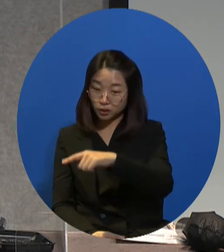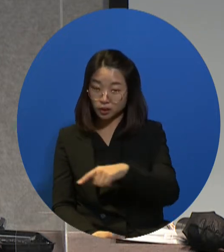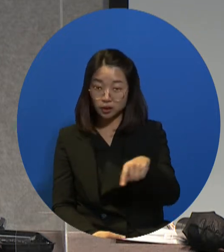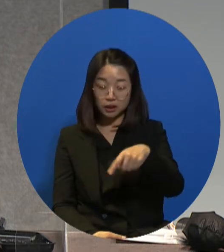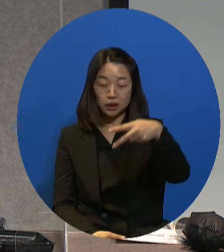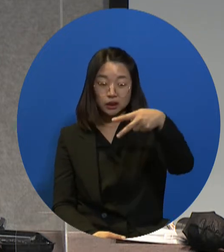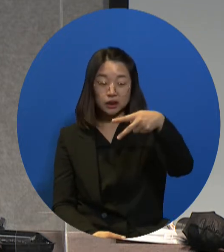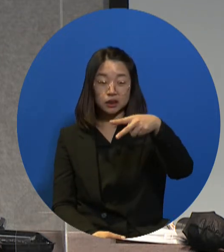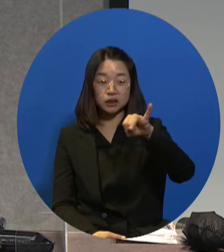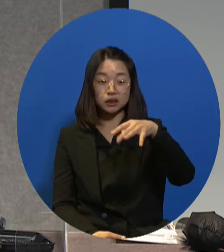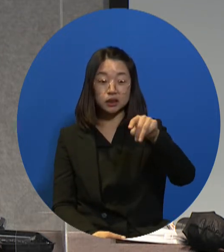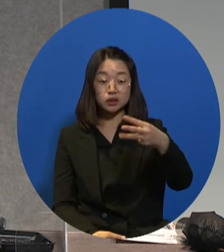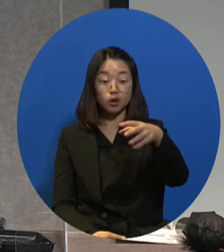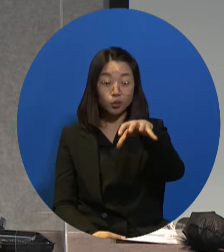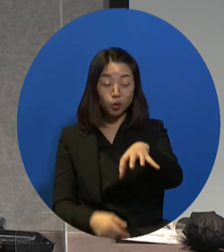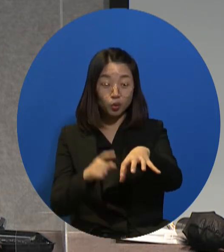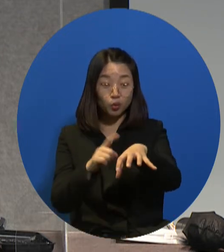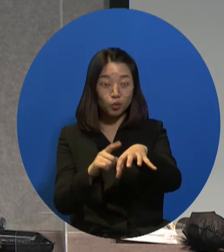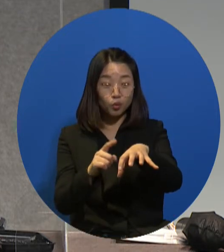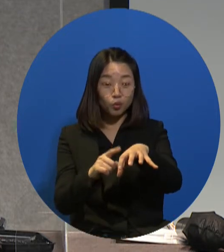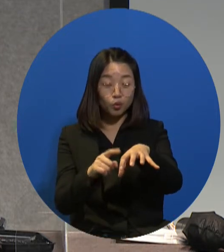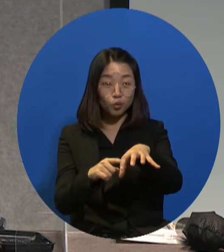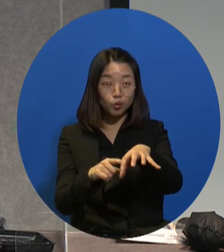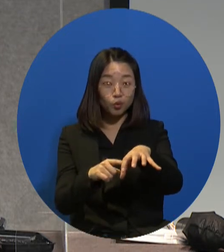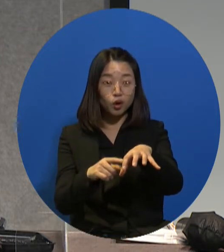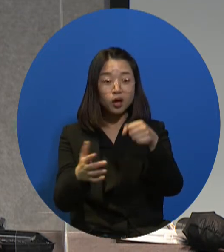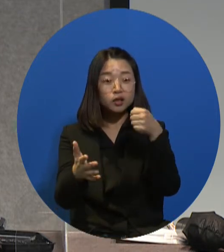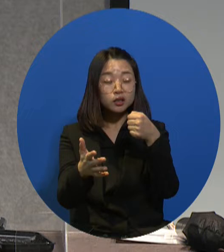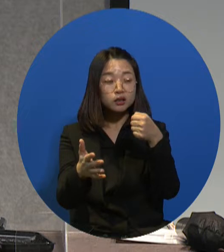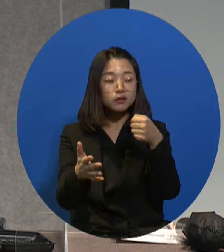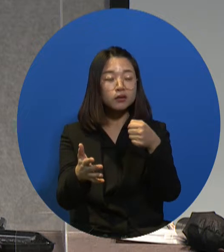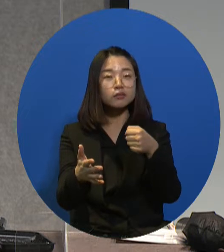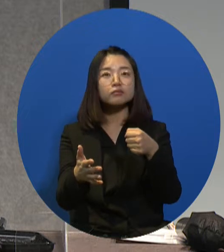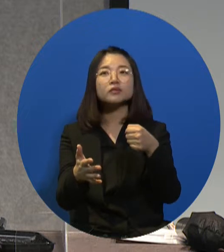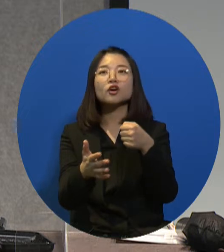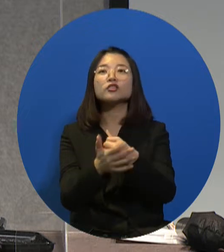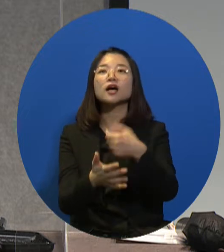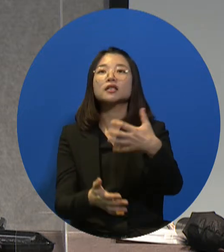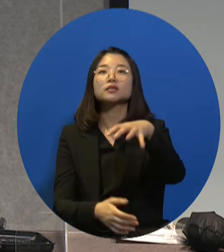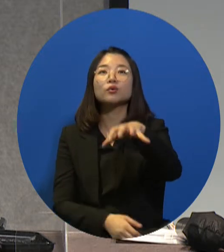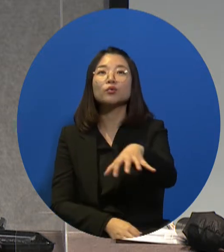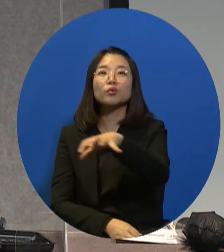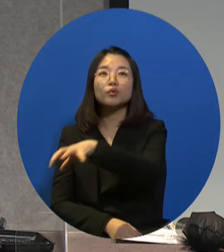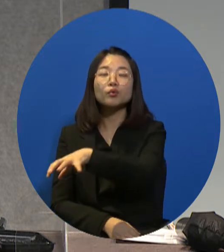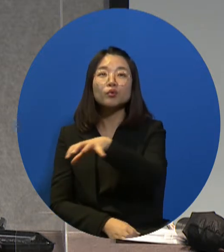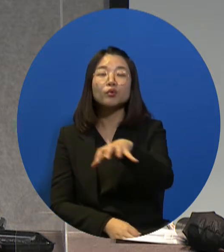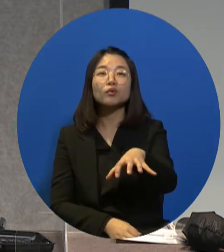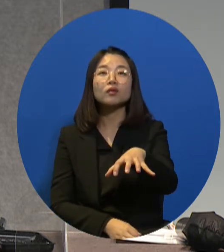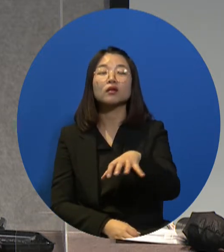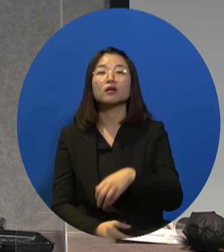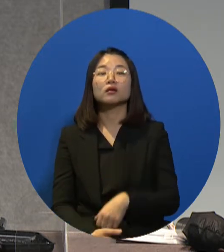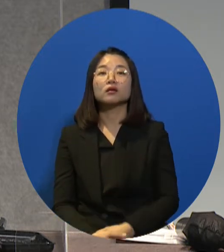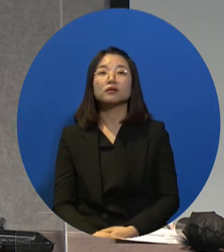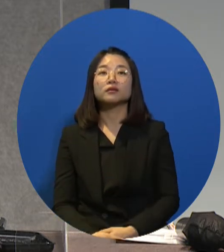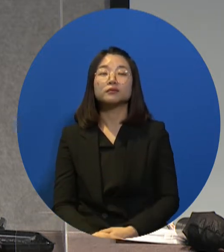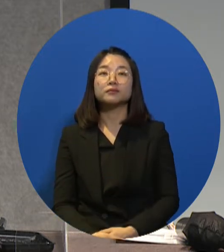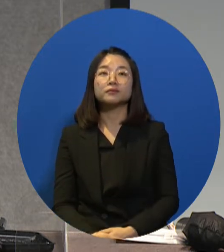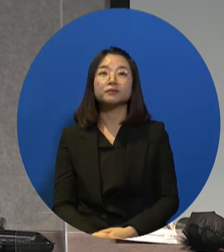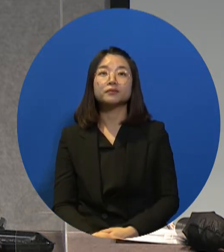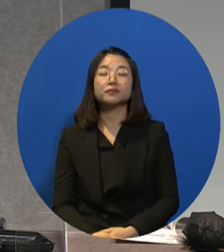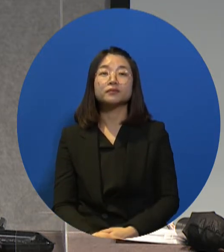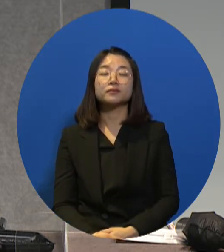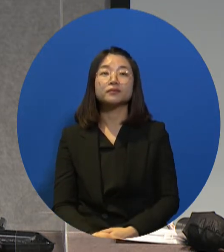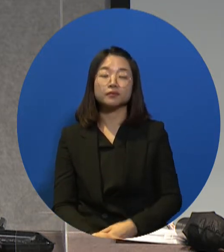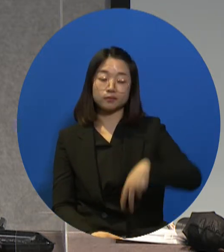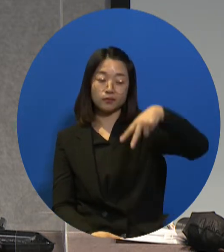and there was a series of court rulings against cruel treatments in certain housings. So we